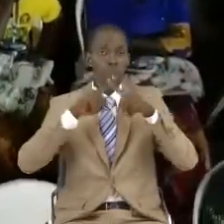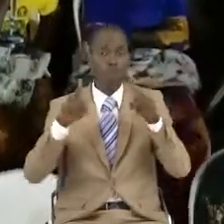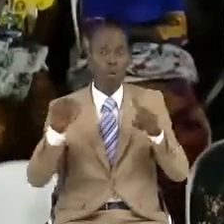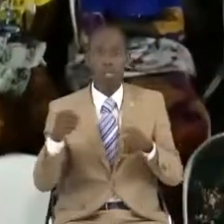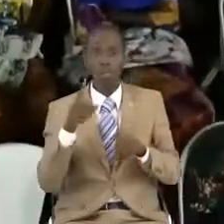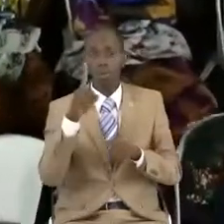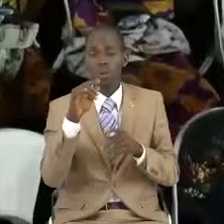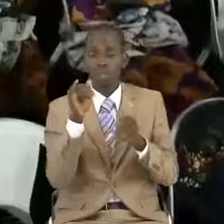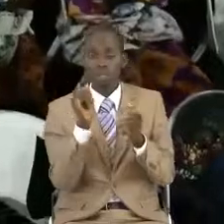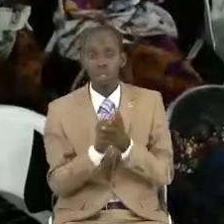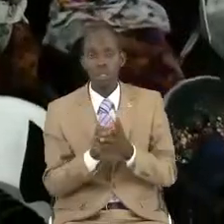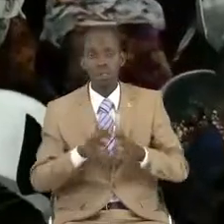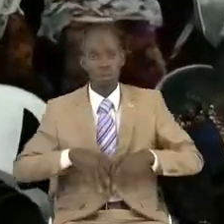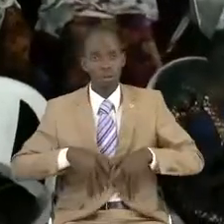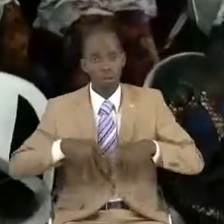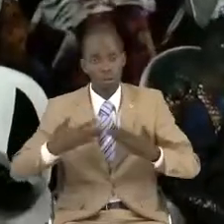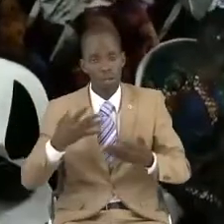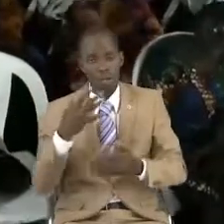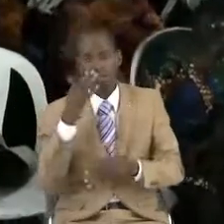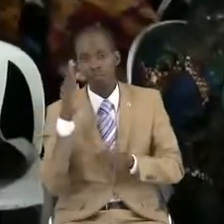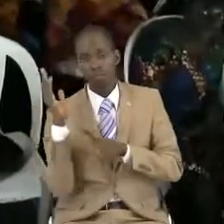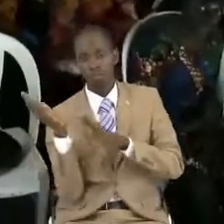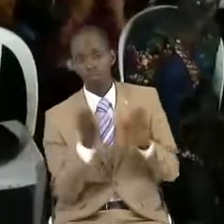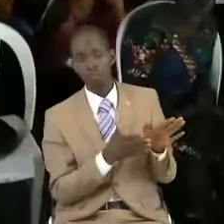will have mercy